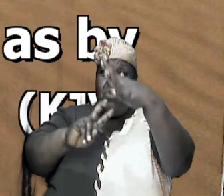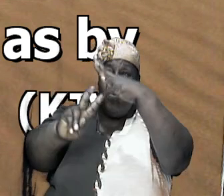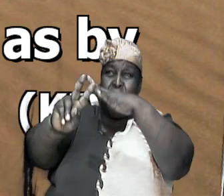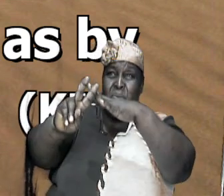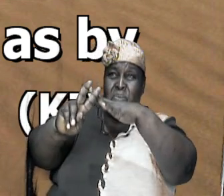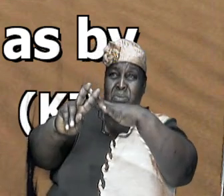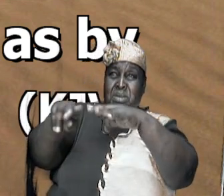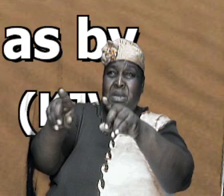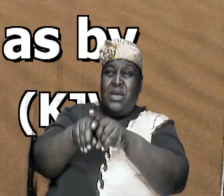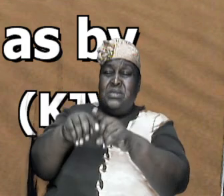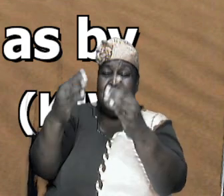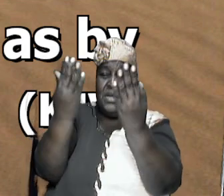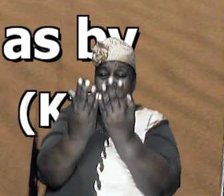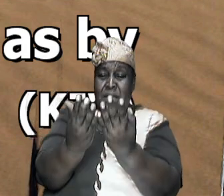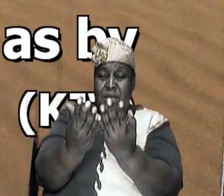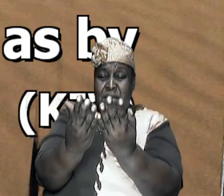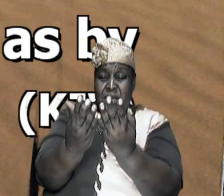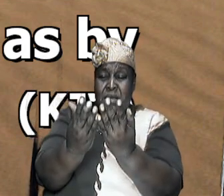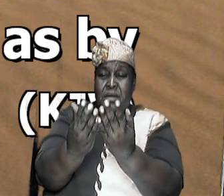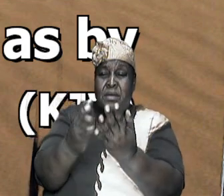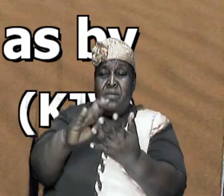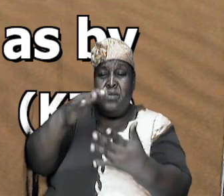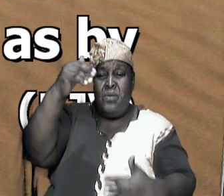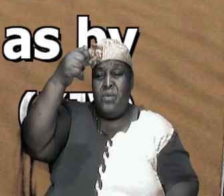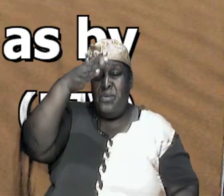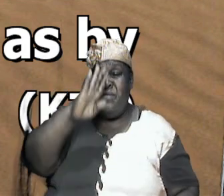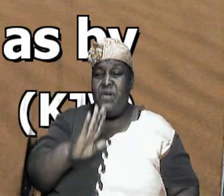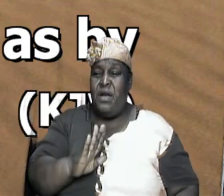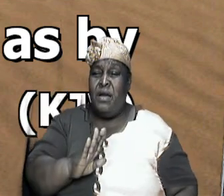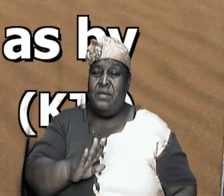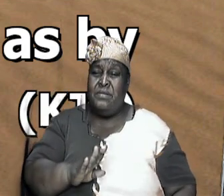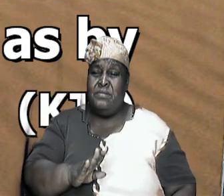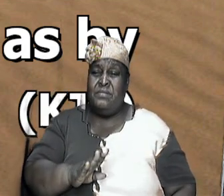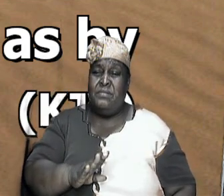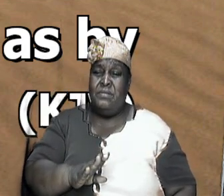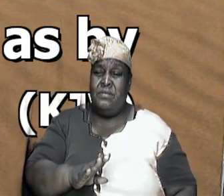beholding as in a glass the glory of the Lord.